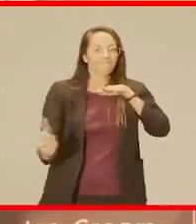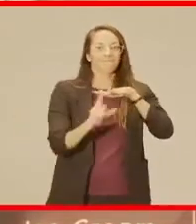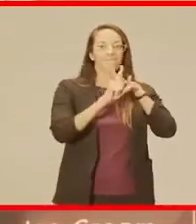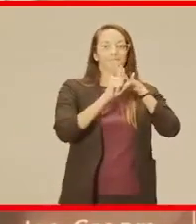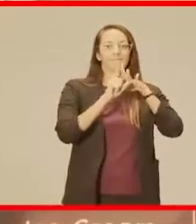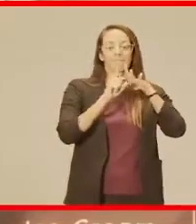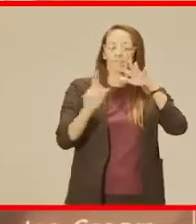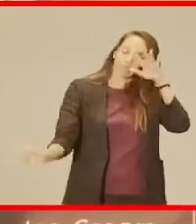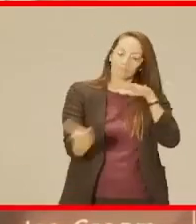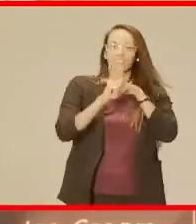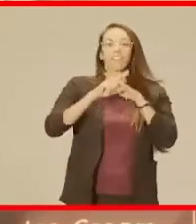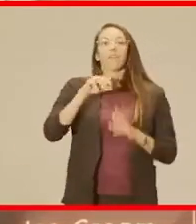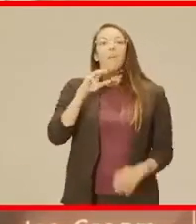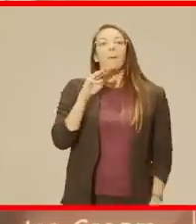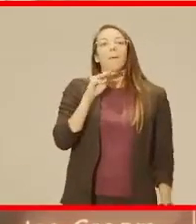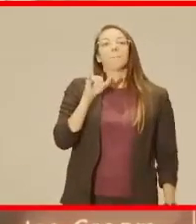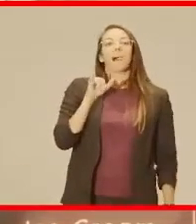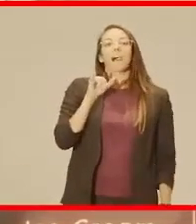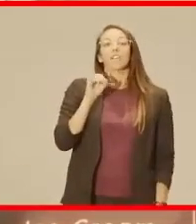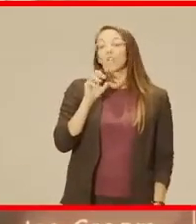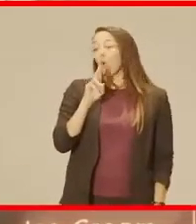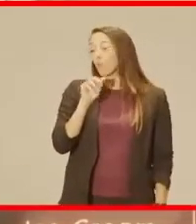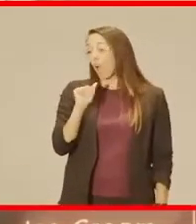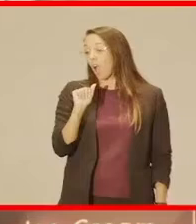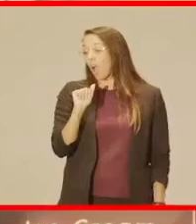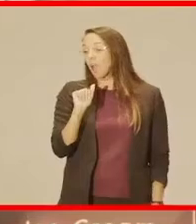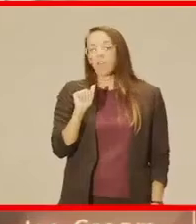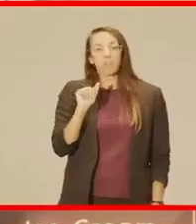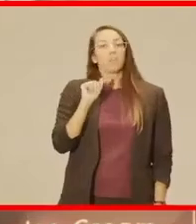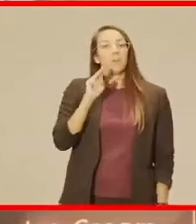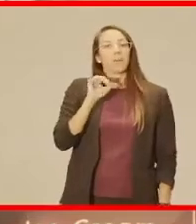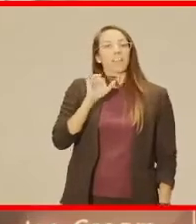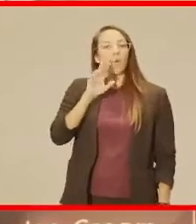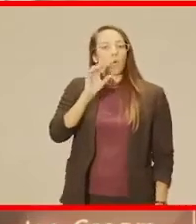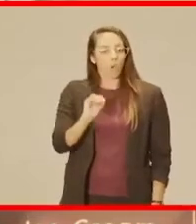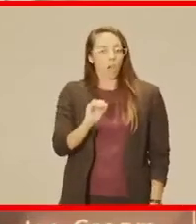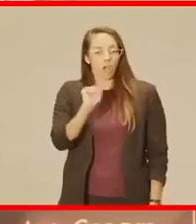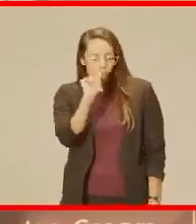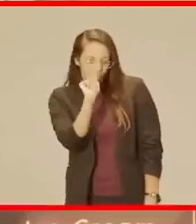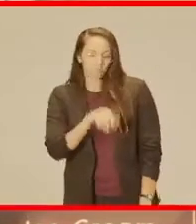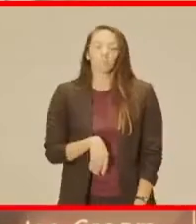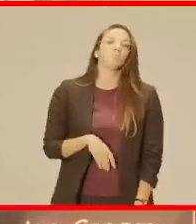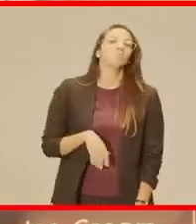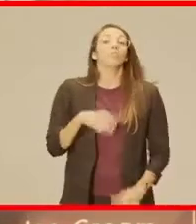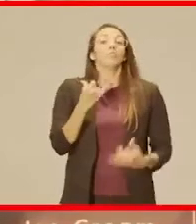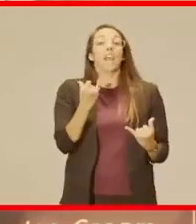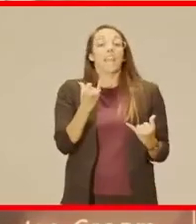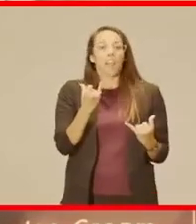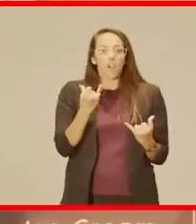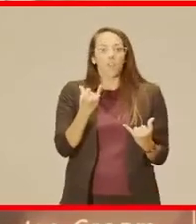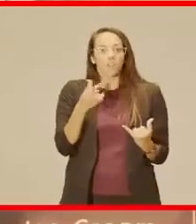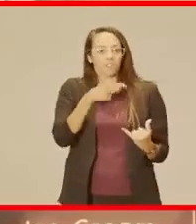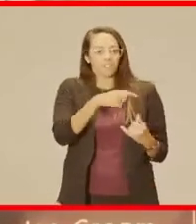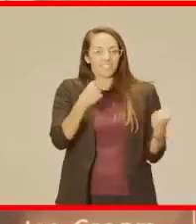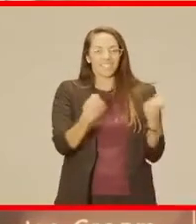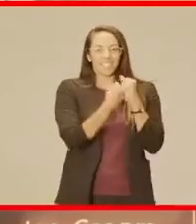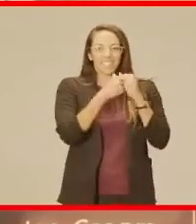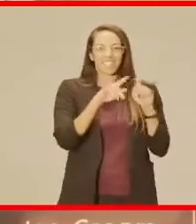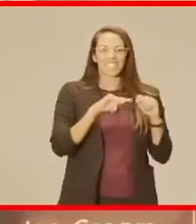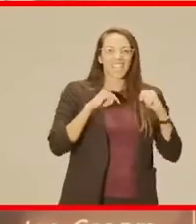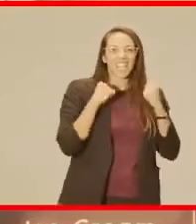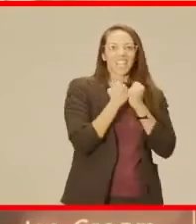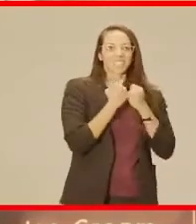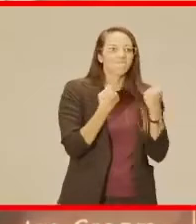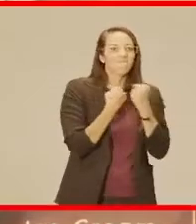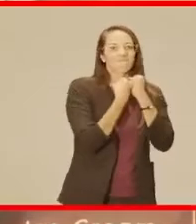Peacock Miraculous that was mysteriously, as of unknown circumstances right now, damaged. It turns